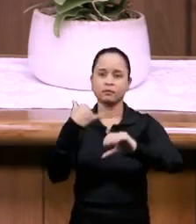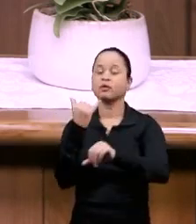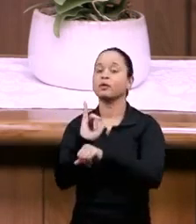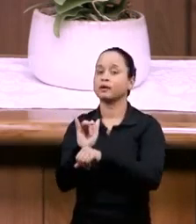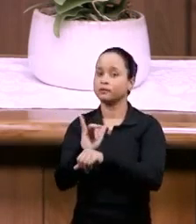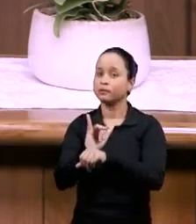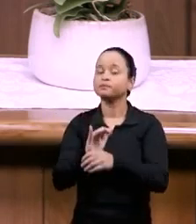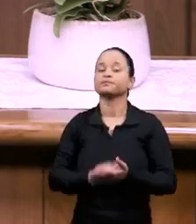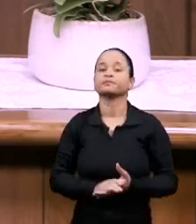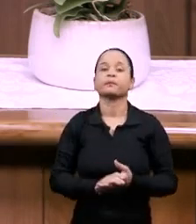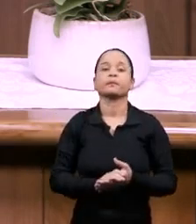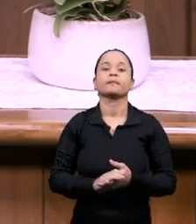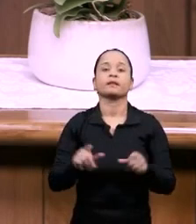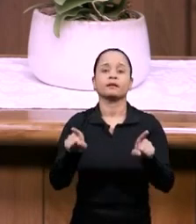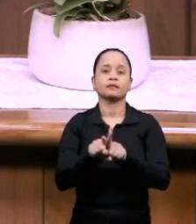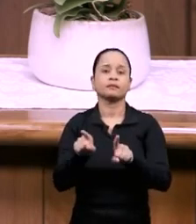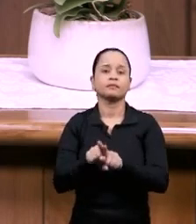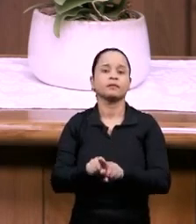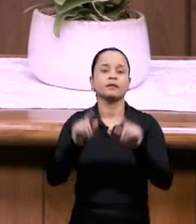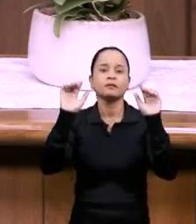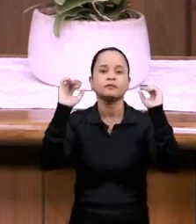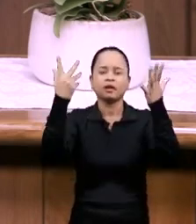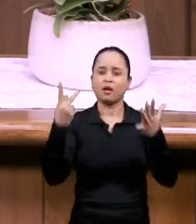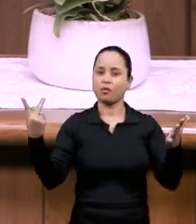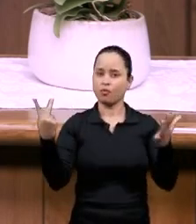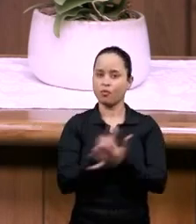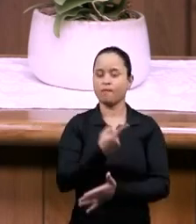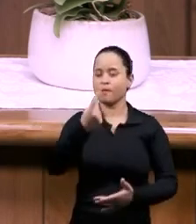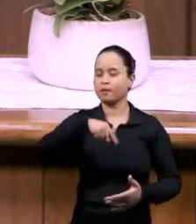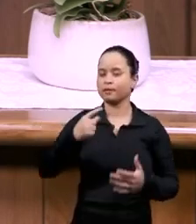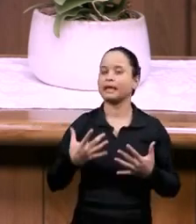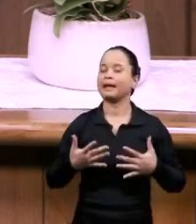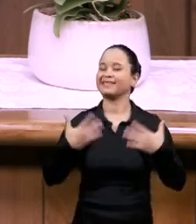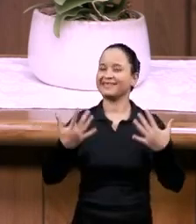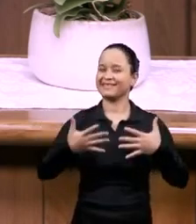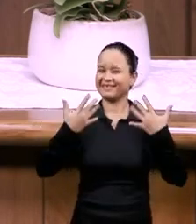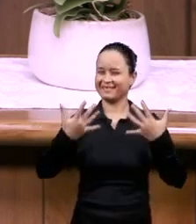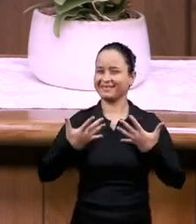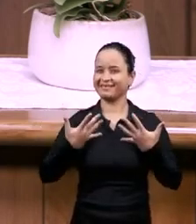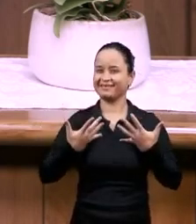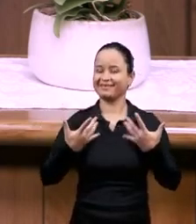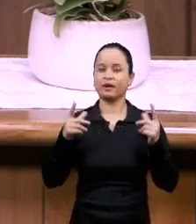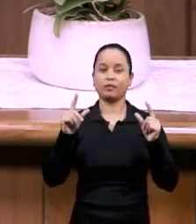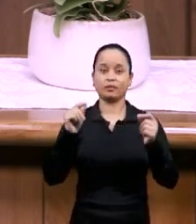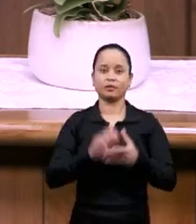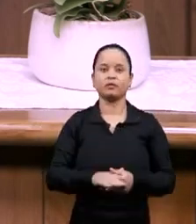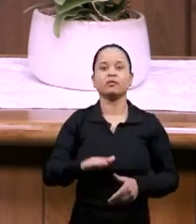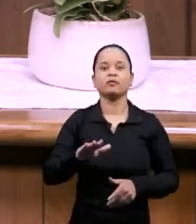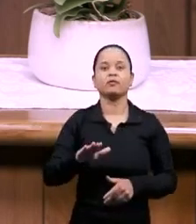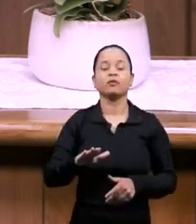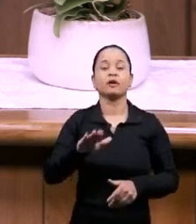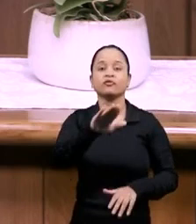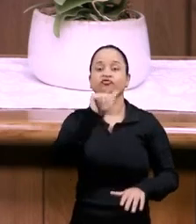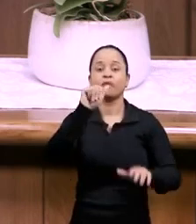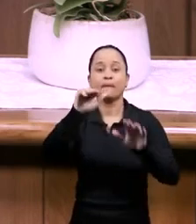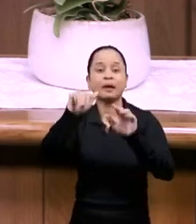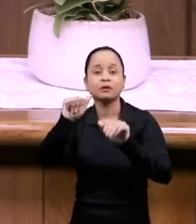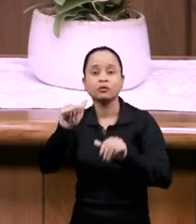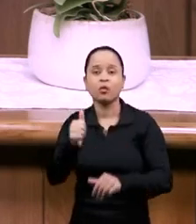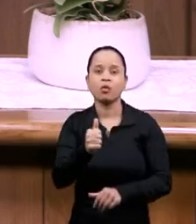via satellite or via YouTube, an event that brought for us a great joy, the raising of new